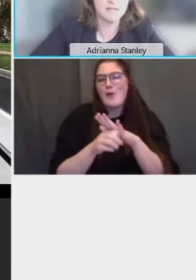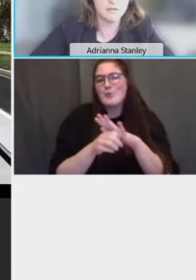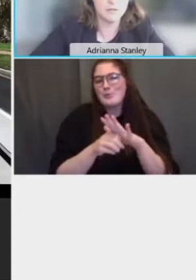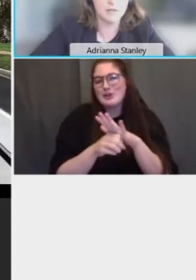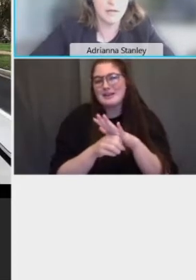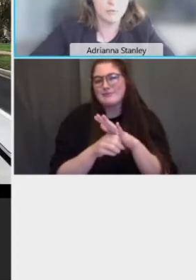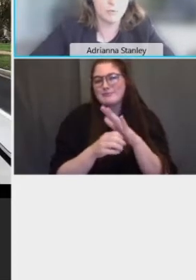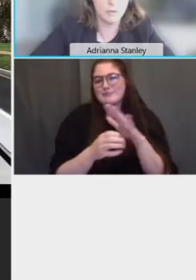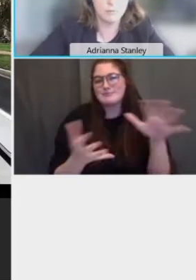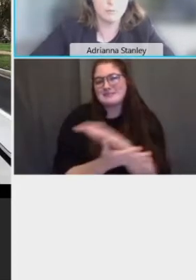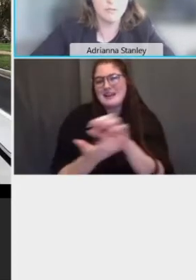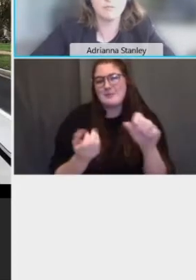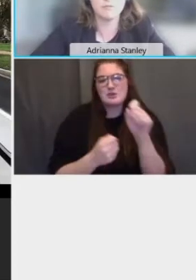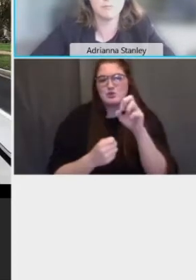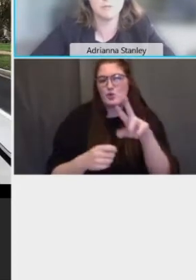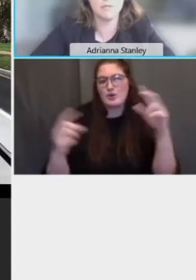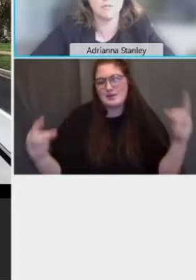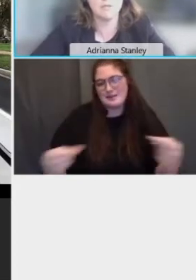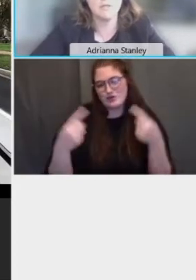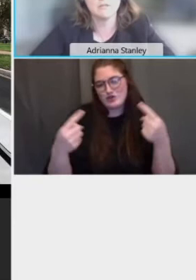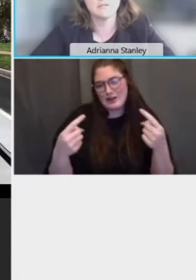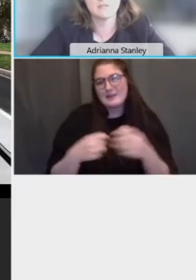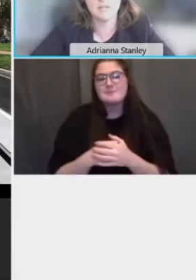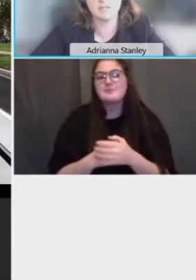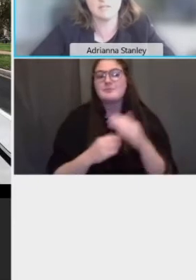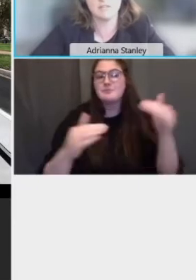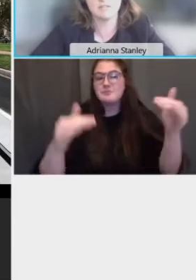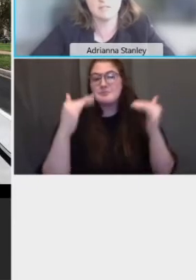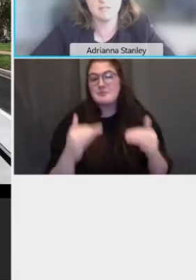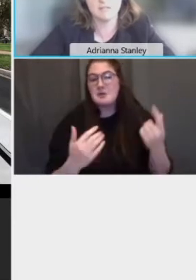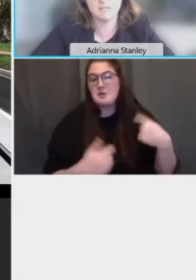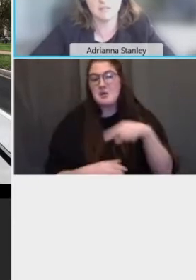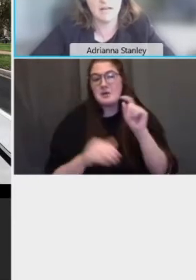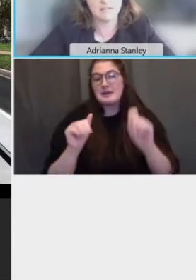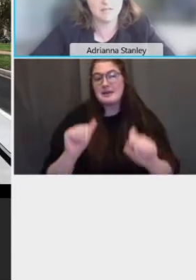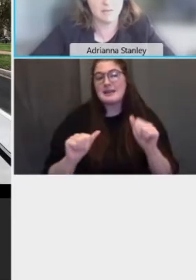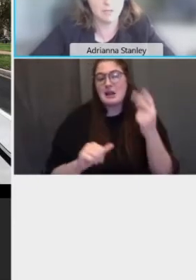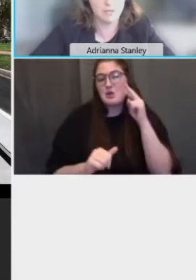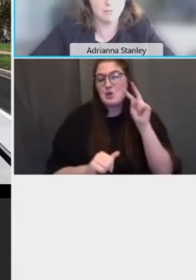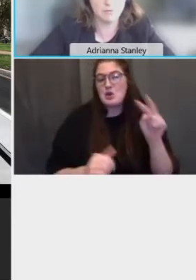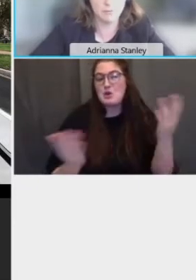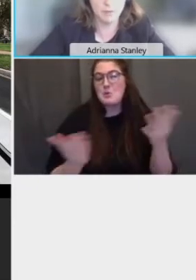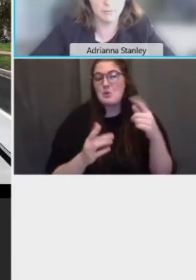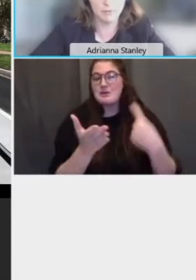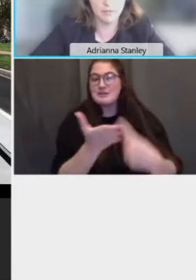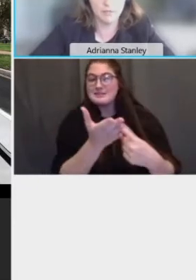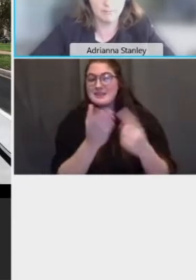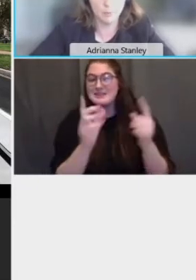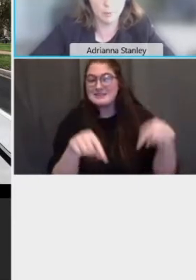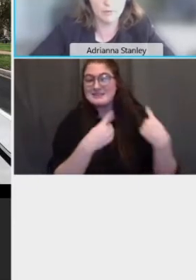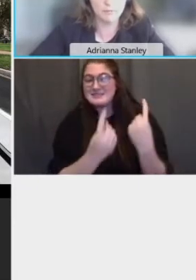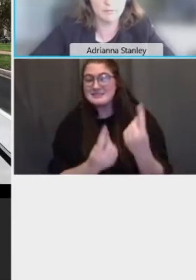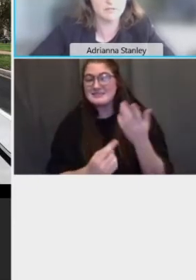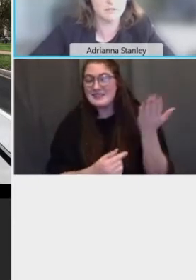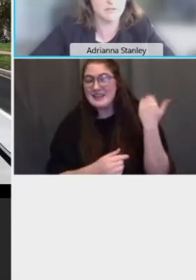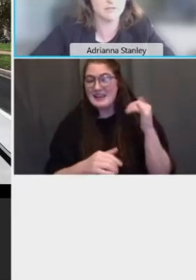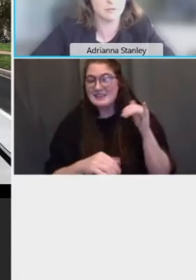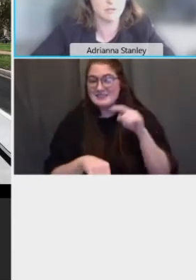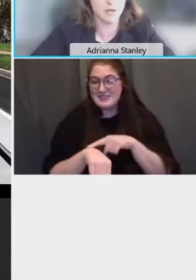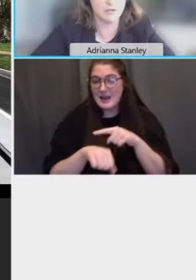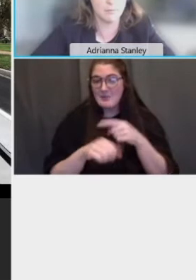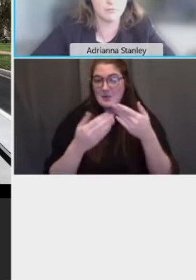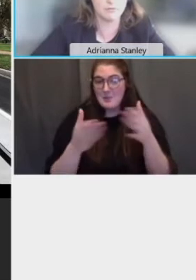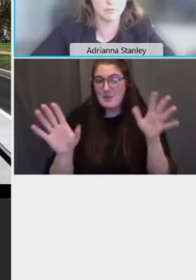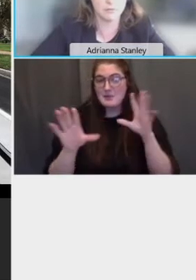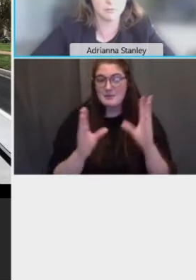can kind of take a look at what we've been discussing since the last time we came to you in the public meeting. One of the biggest things